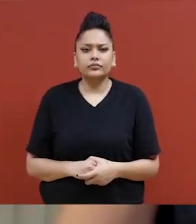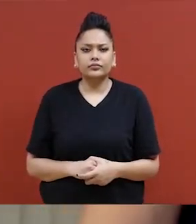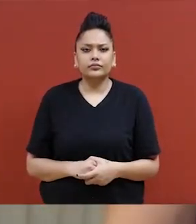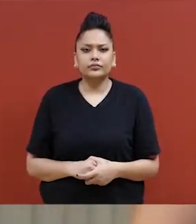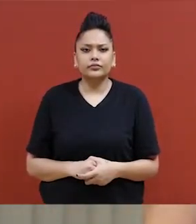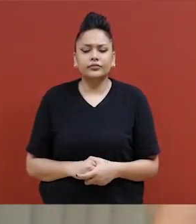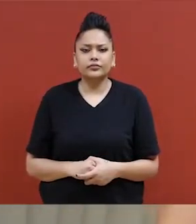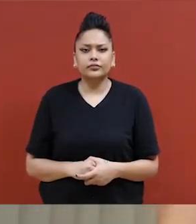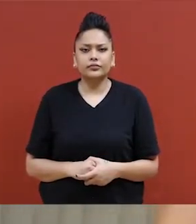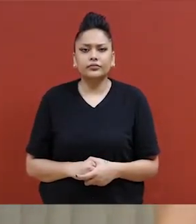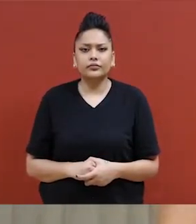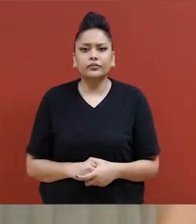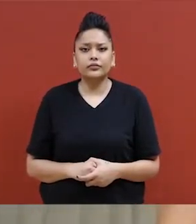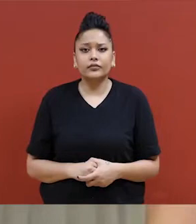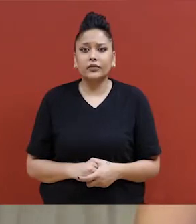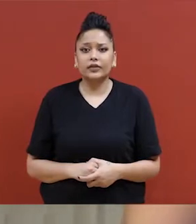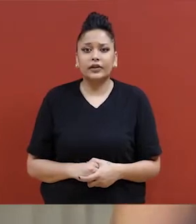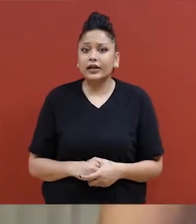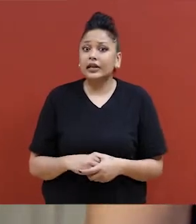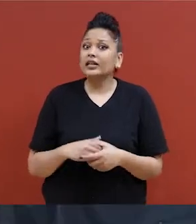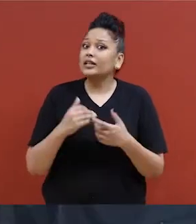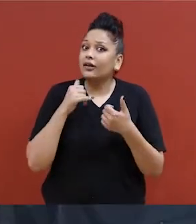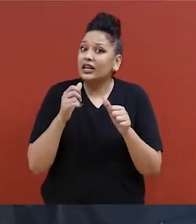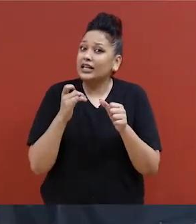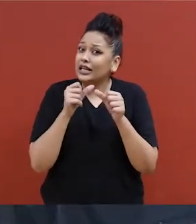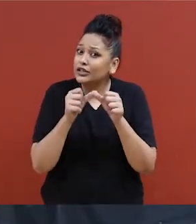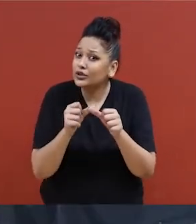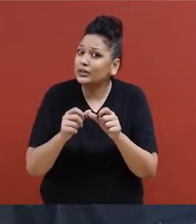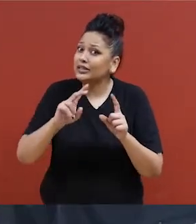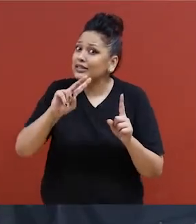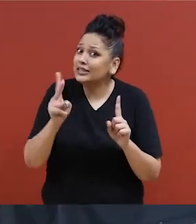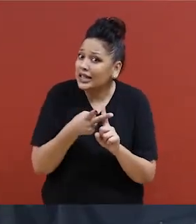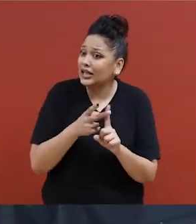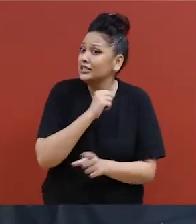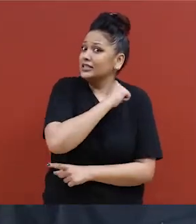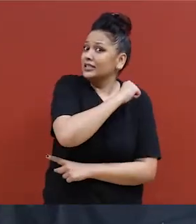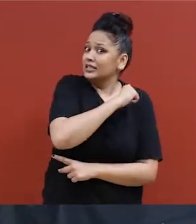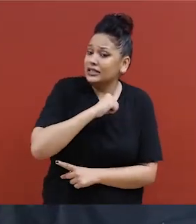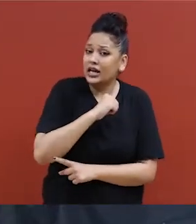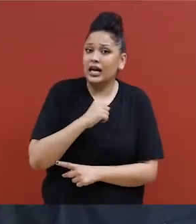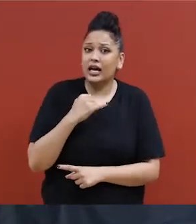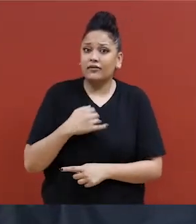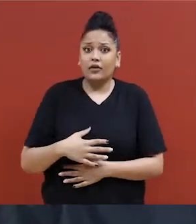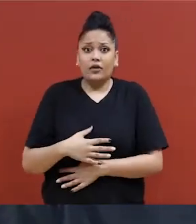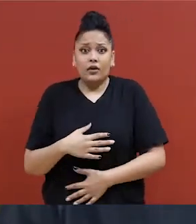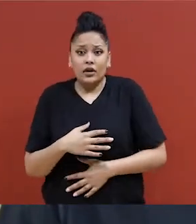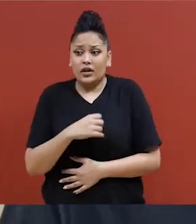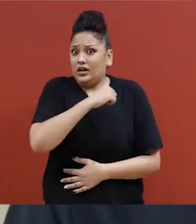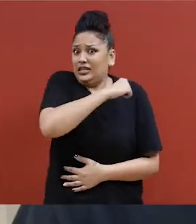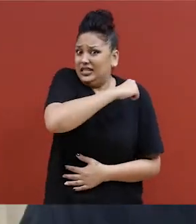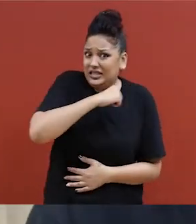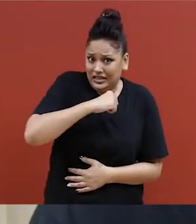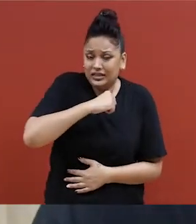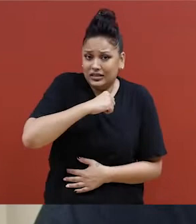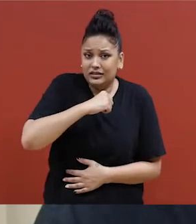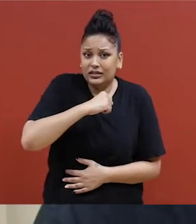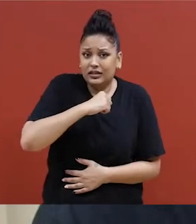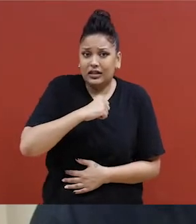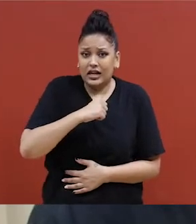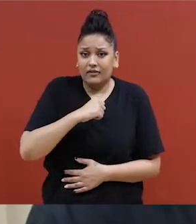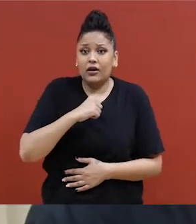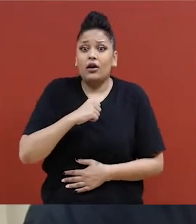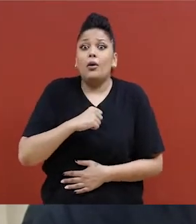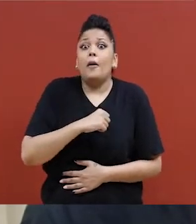up with a second strike? If I'm elbowing into the solar plexus, I might use